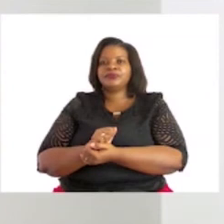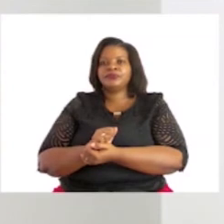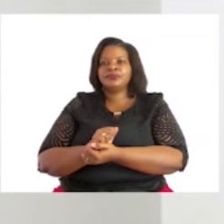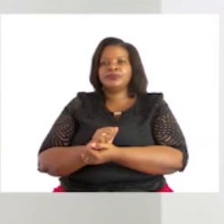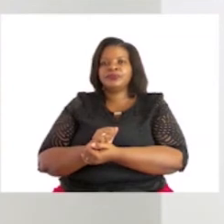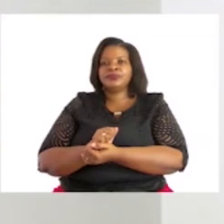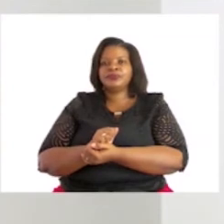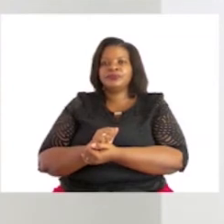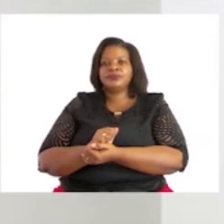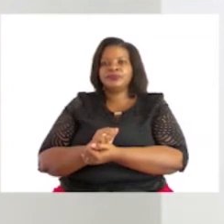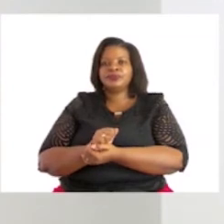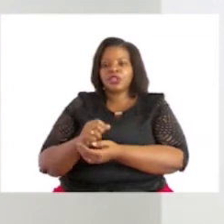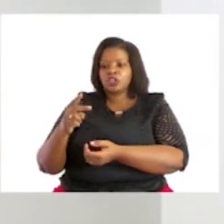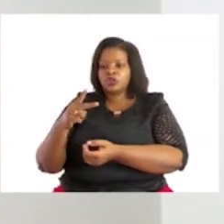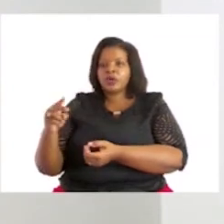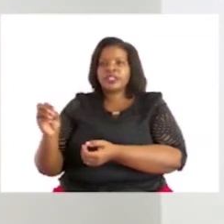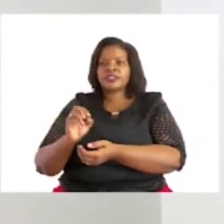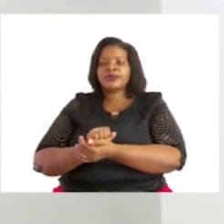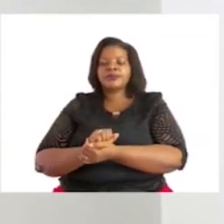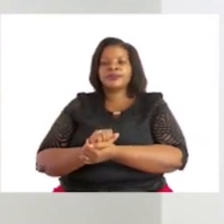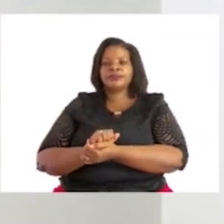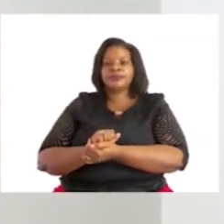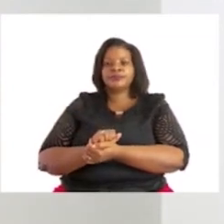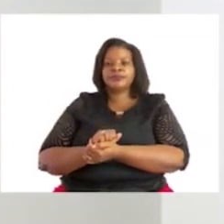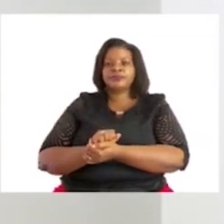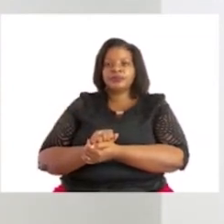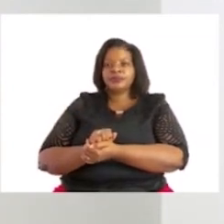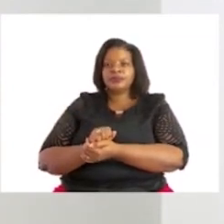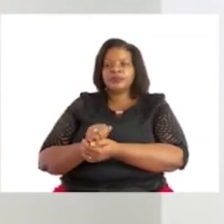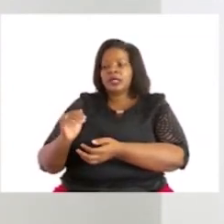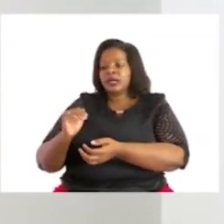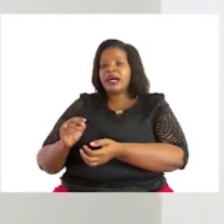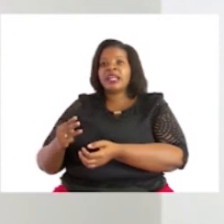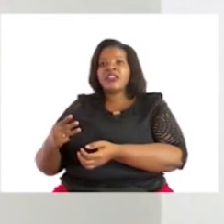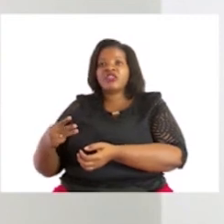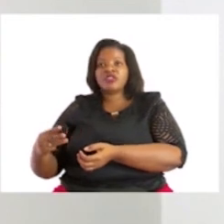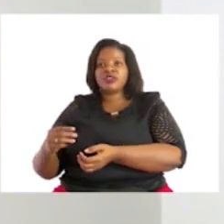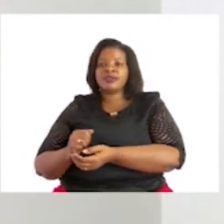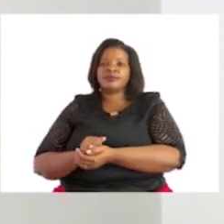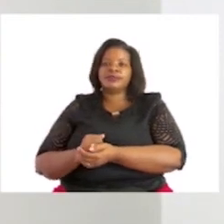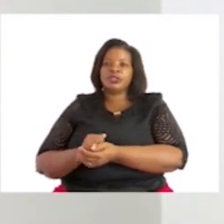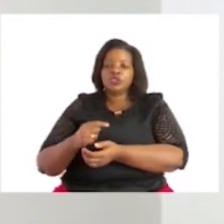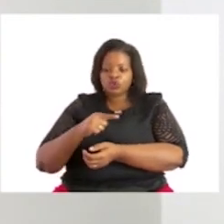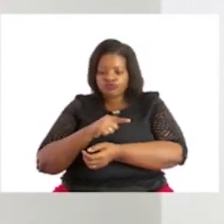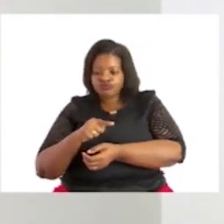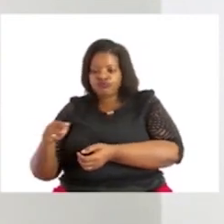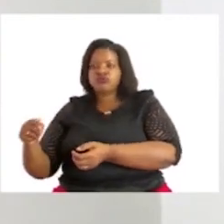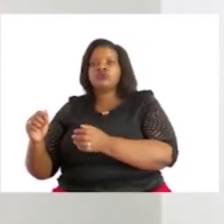I add 20, and I add 3. I have a